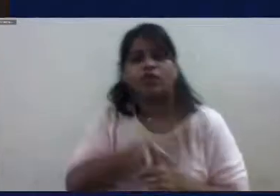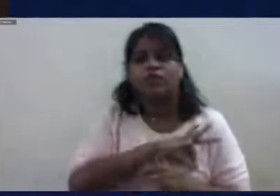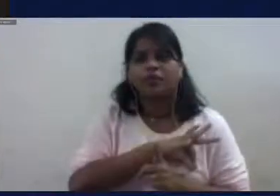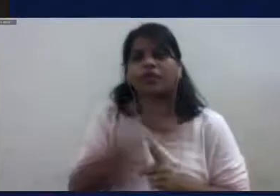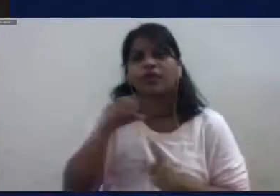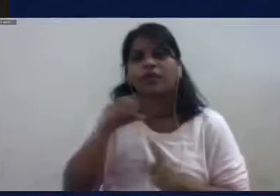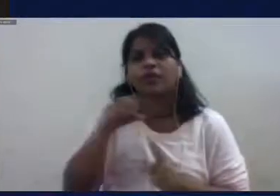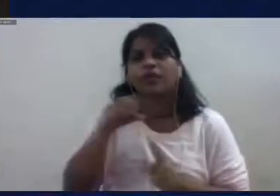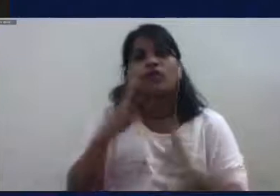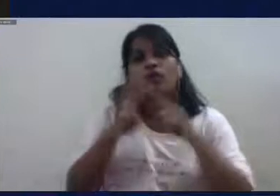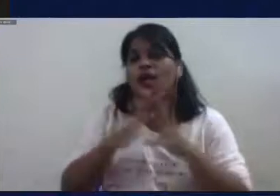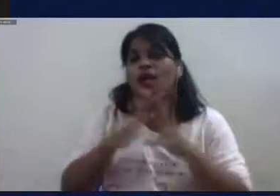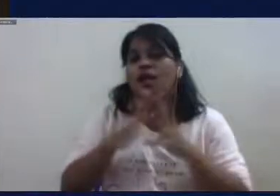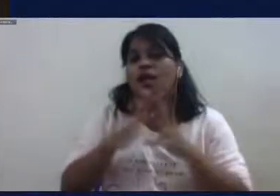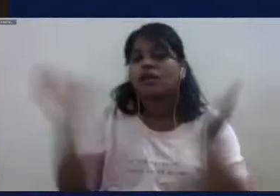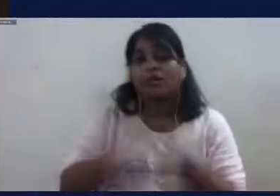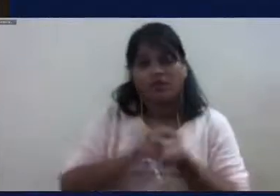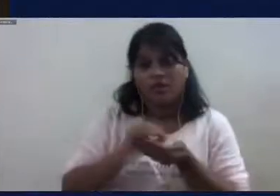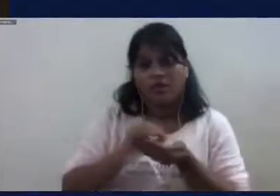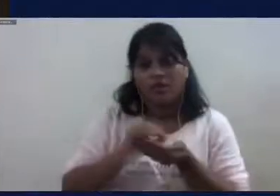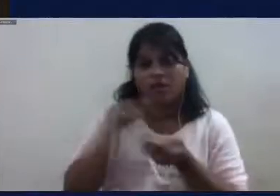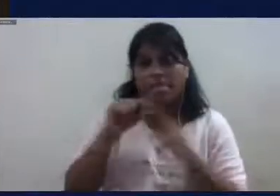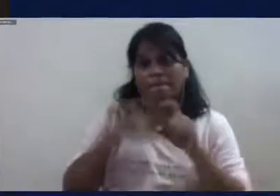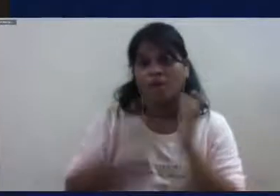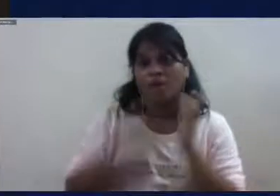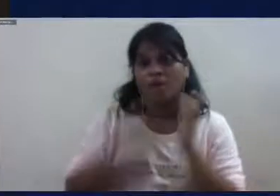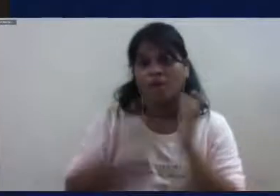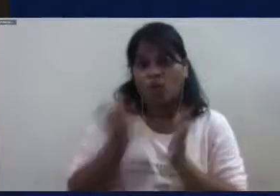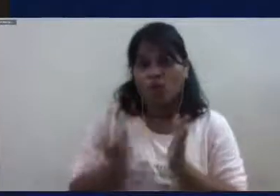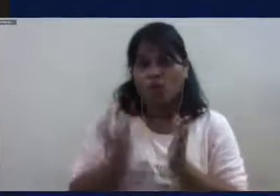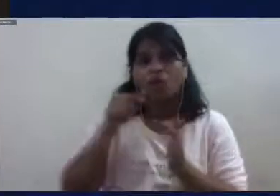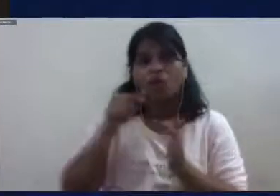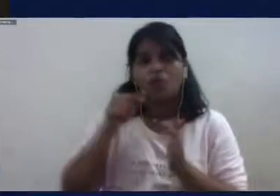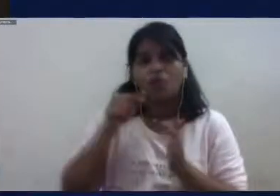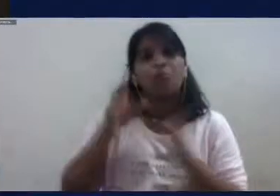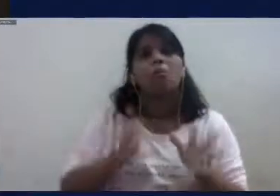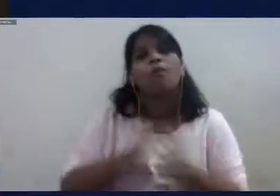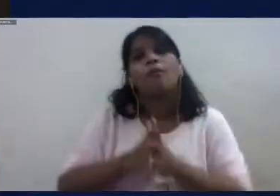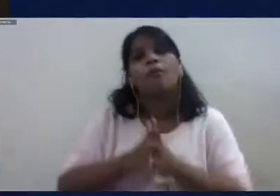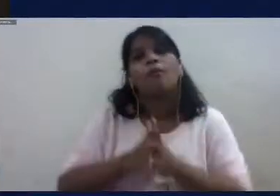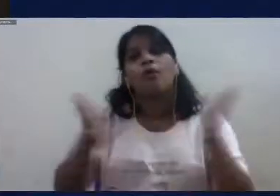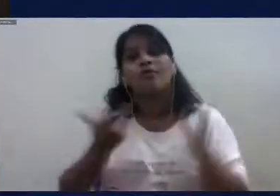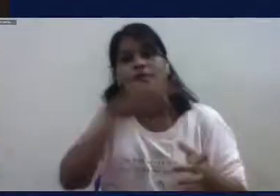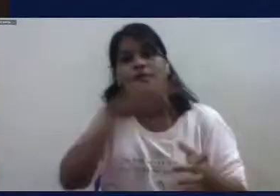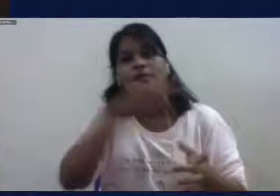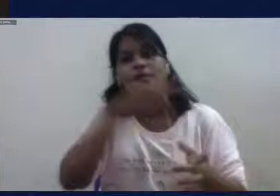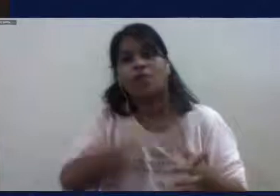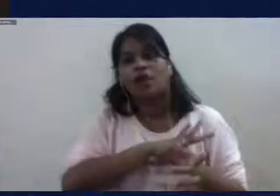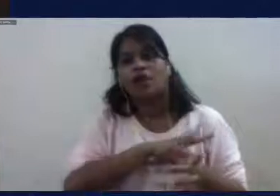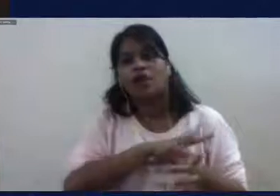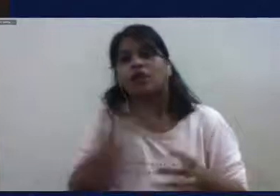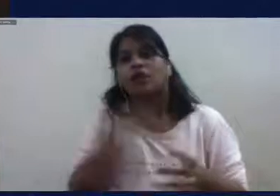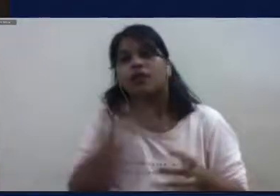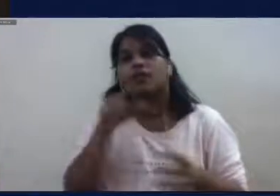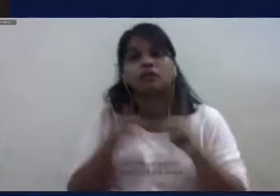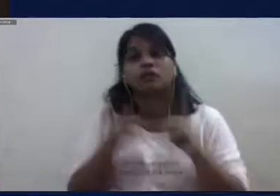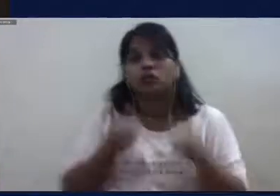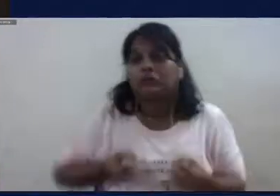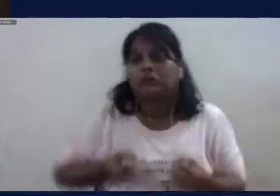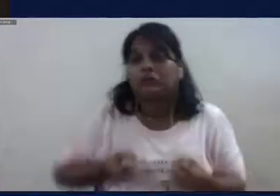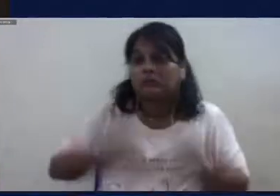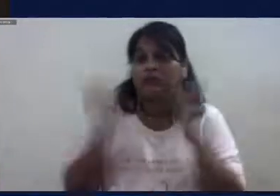the fourth largest bank in Peru. And not only that, they are by far the most profitable. They are the first ones to bring in